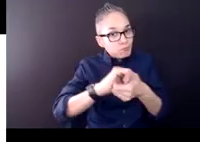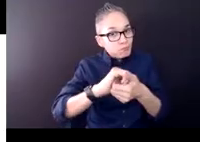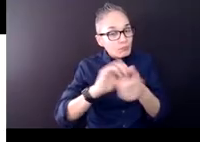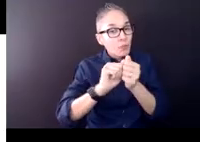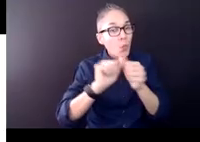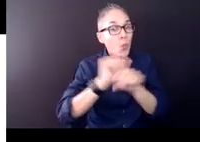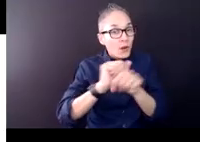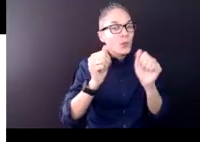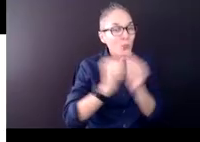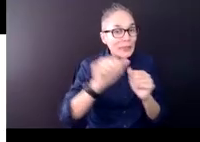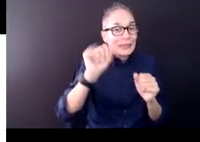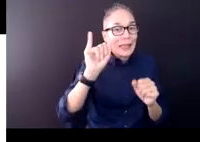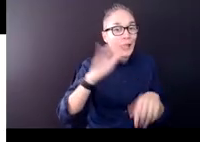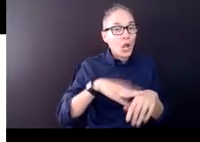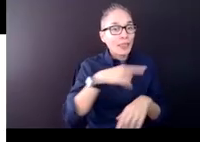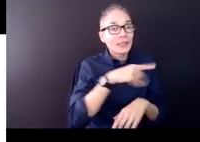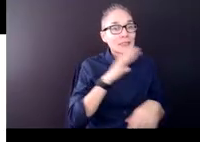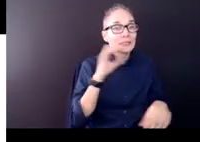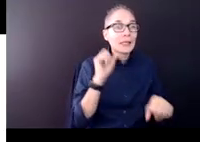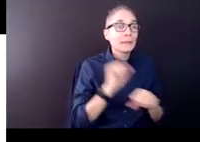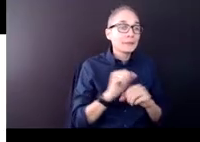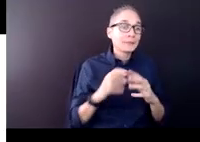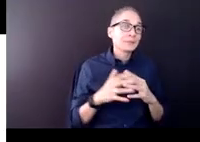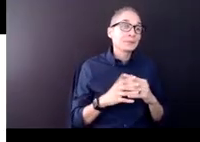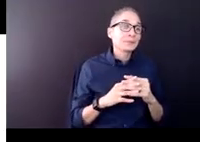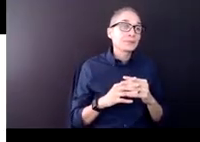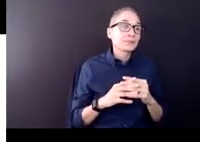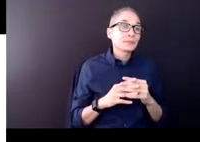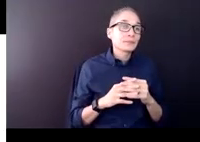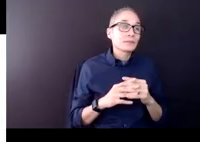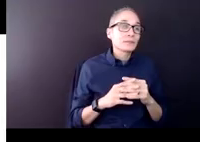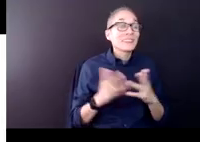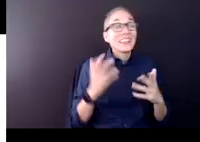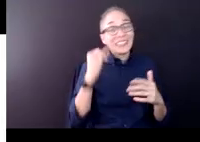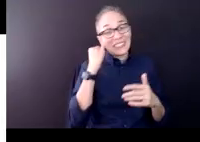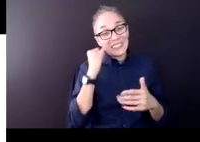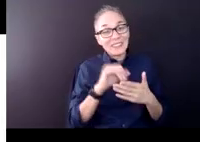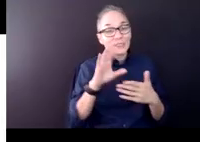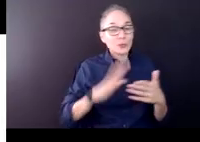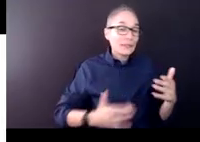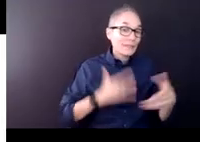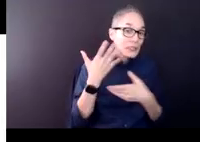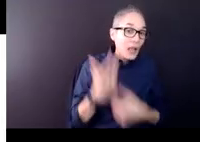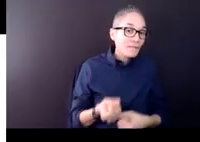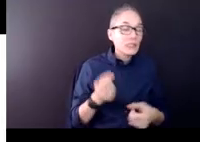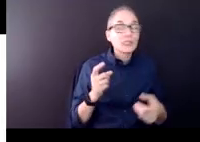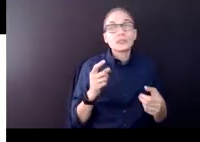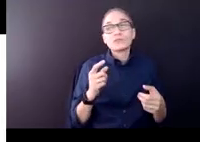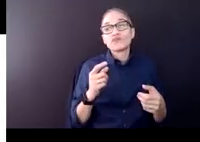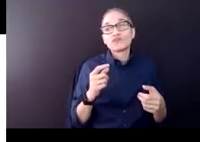this assignment? And again, I mean, depending if the student feels confident in their abilities, depending if the